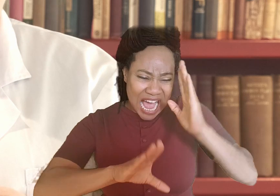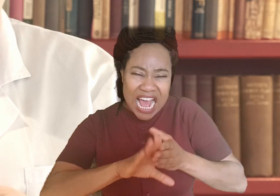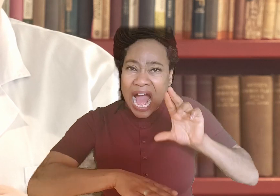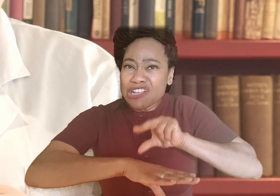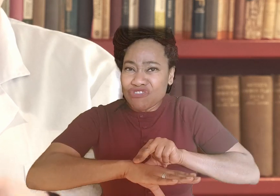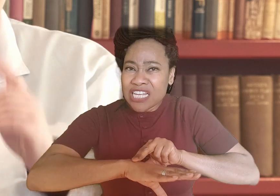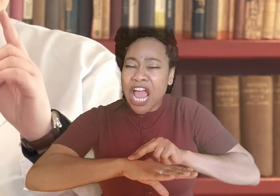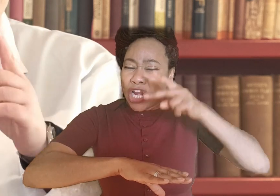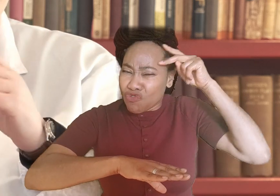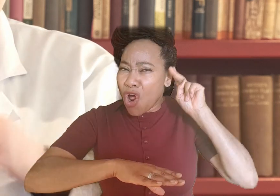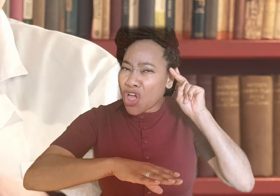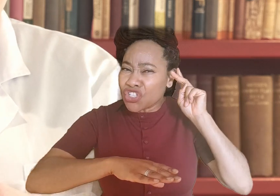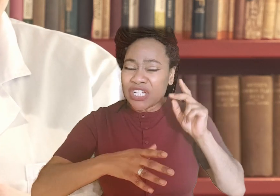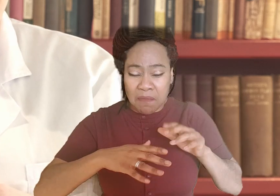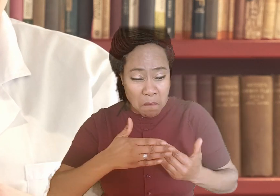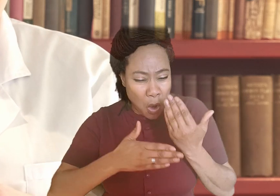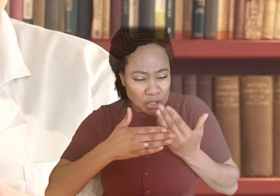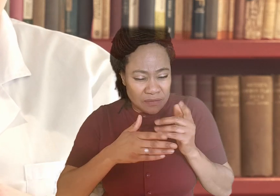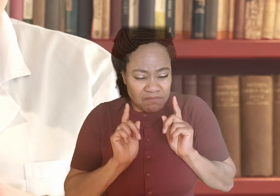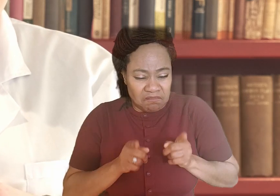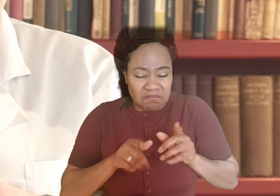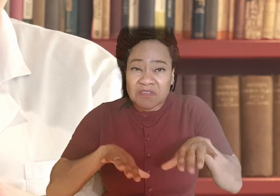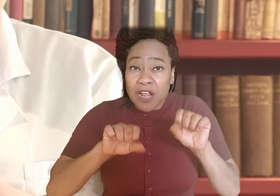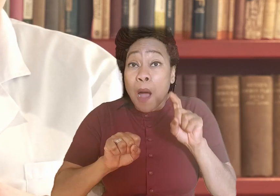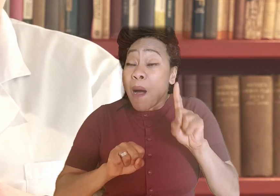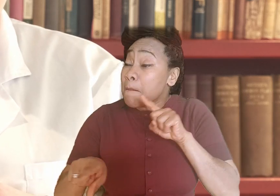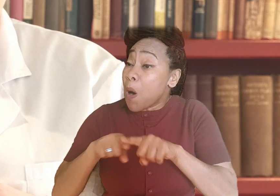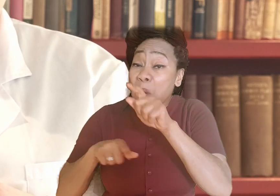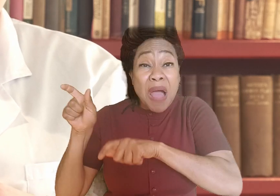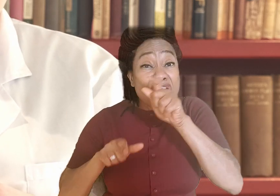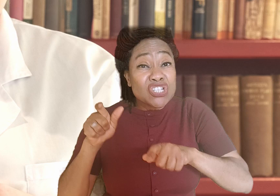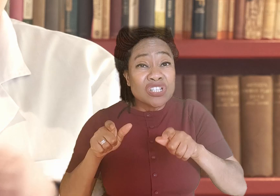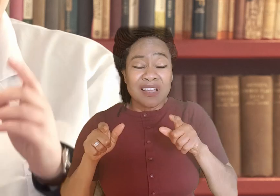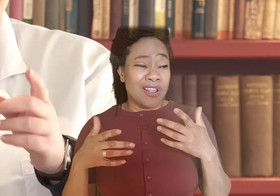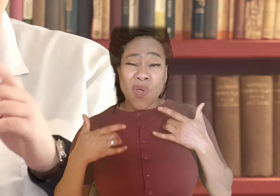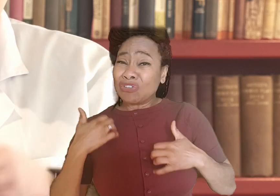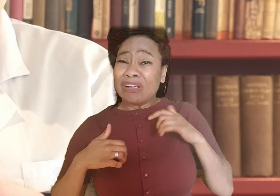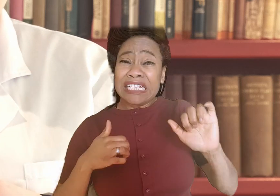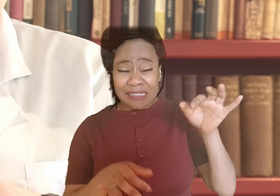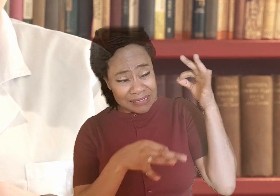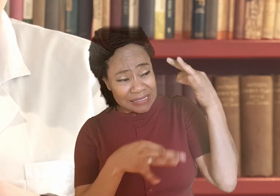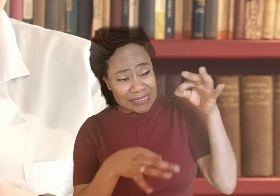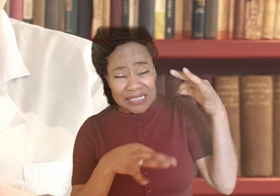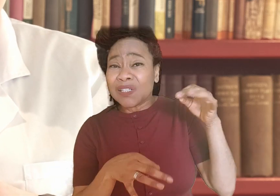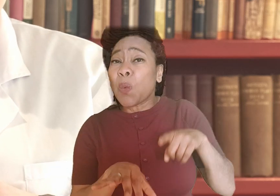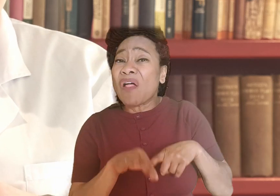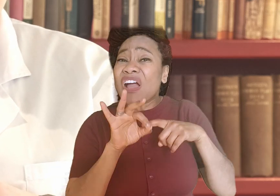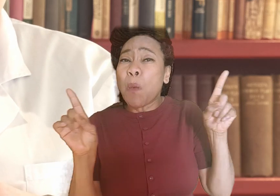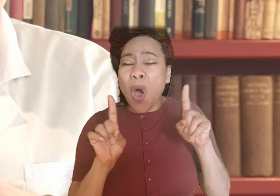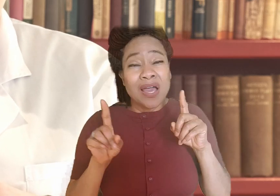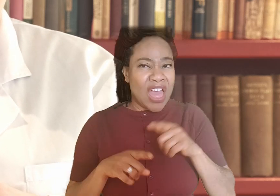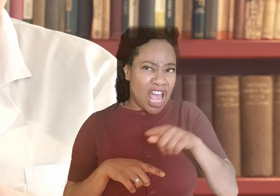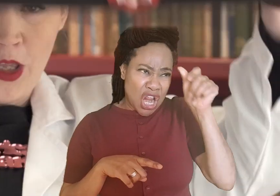psychiatry. But for the majority of his patients, his credentials weren't important. They just knew that he was the man to